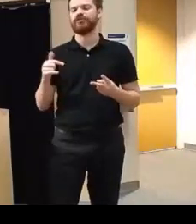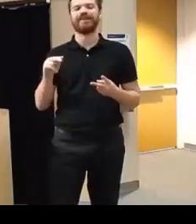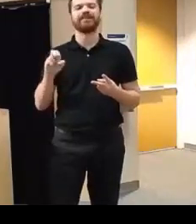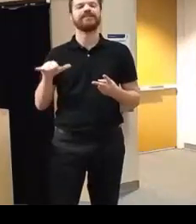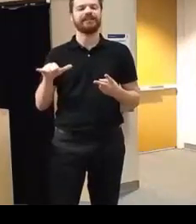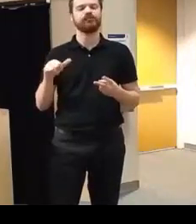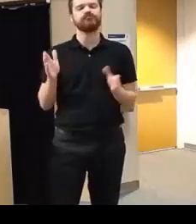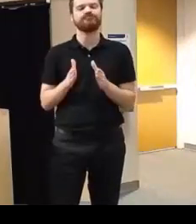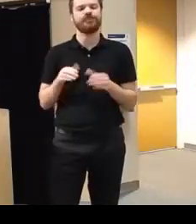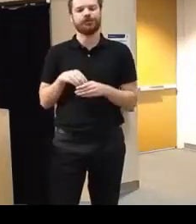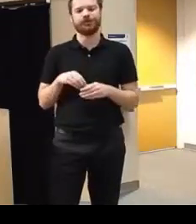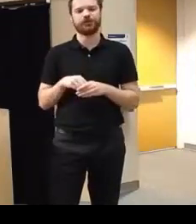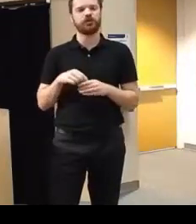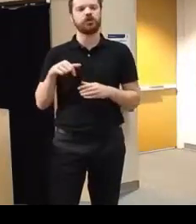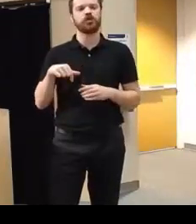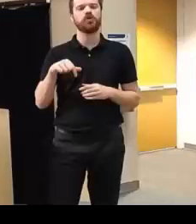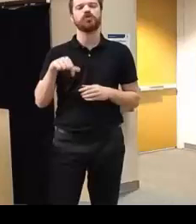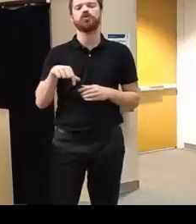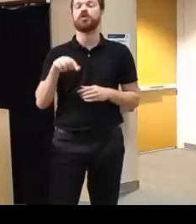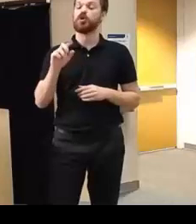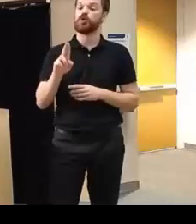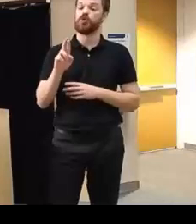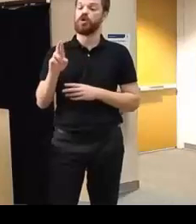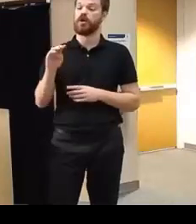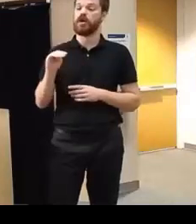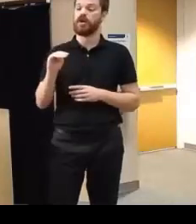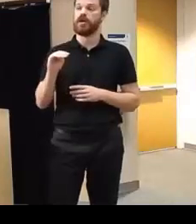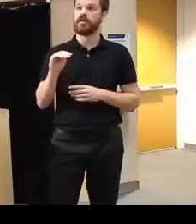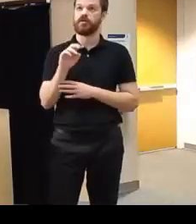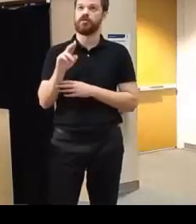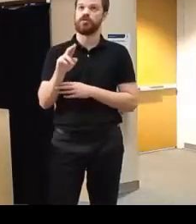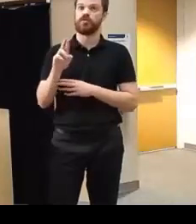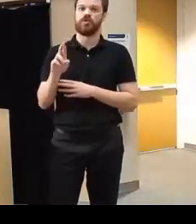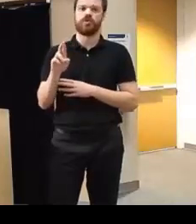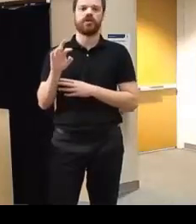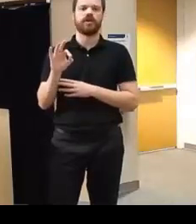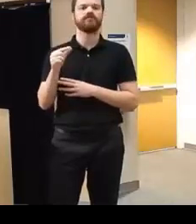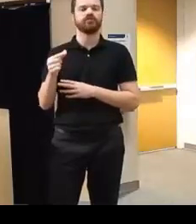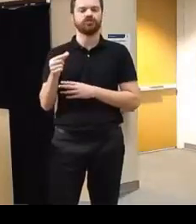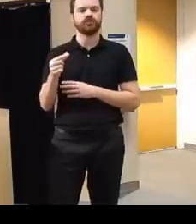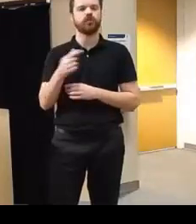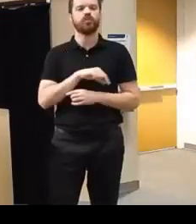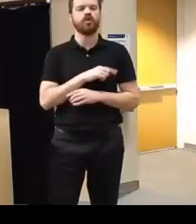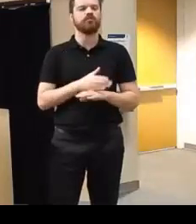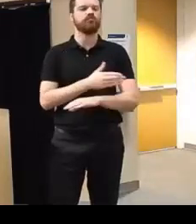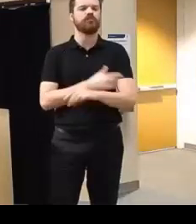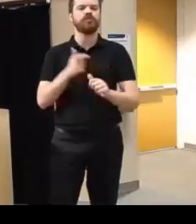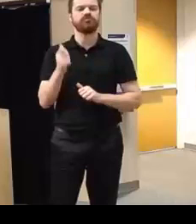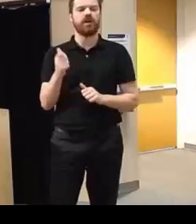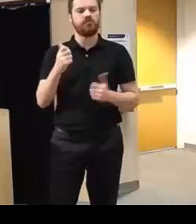internal grant to the URMFG Quality Institute, and said that we would look at, could